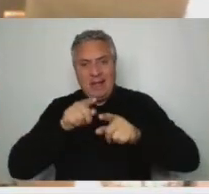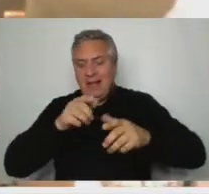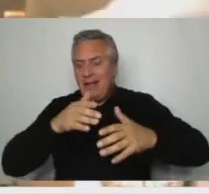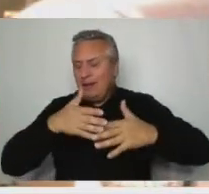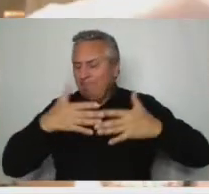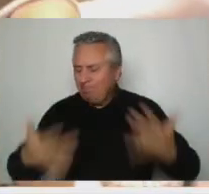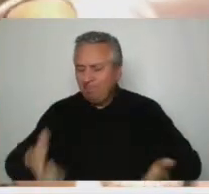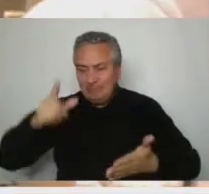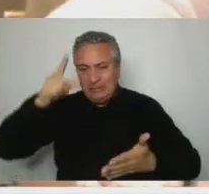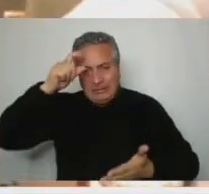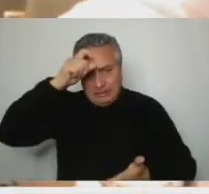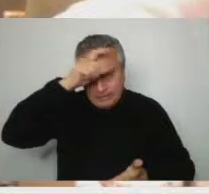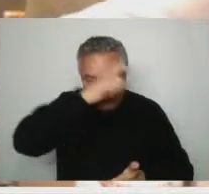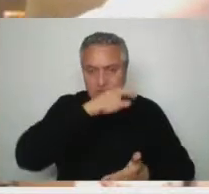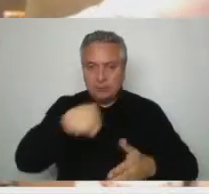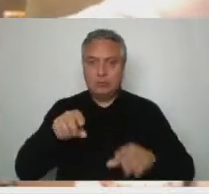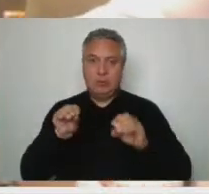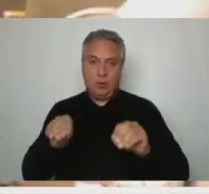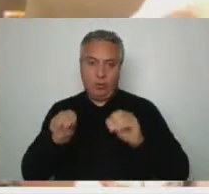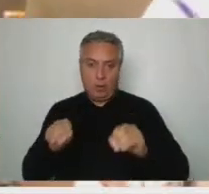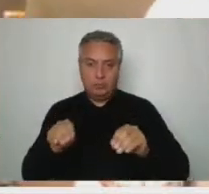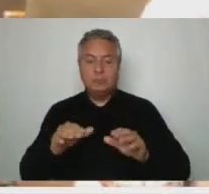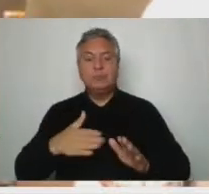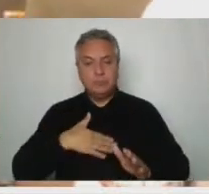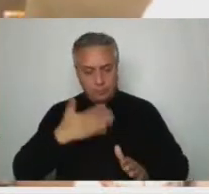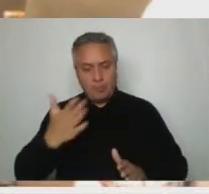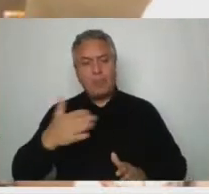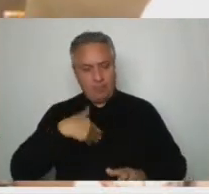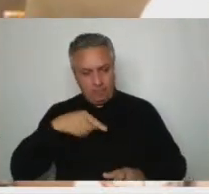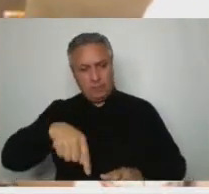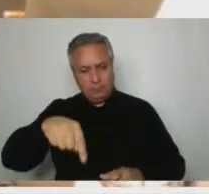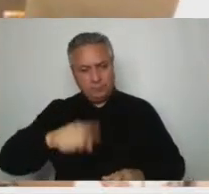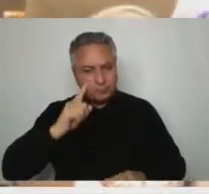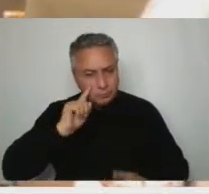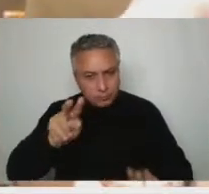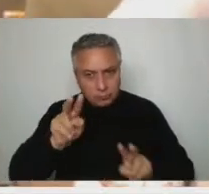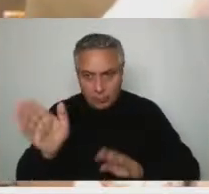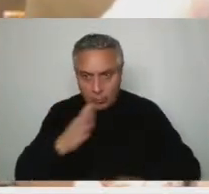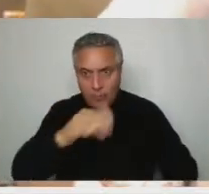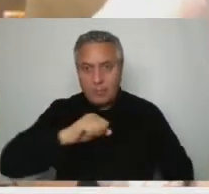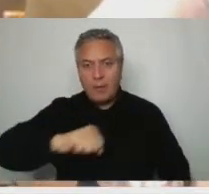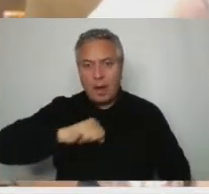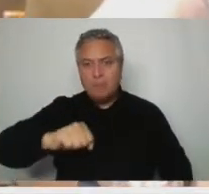guarantee education for all. And then secondly, this is more well known, so I'll just go through